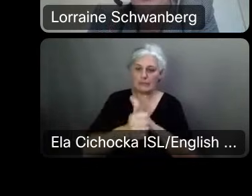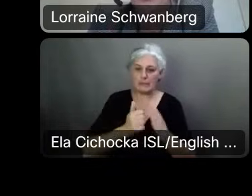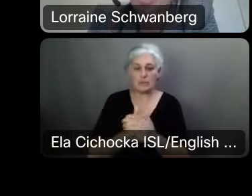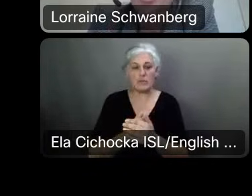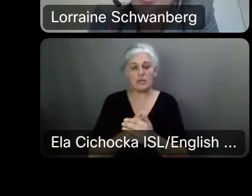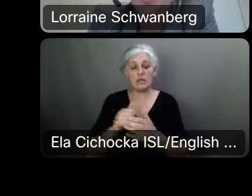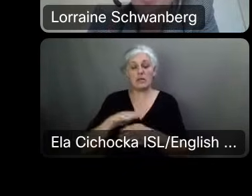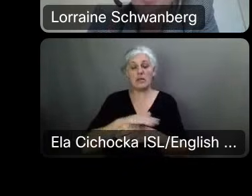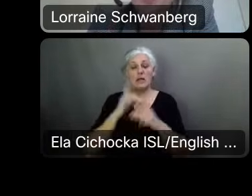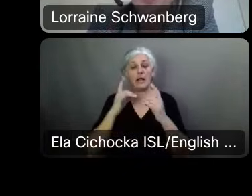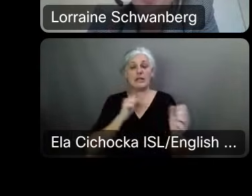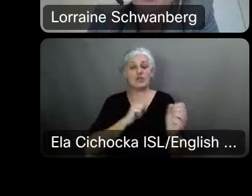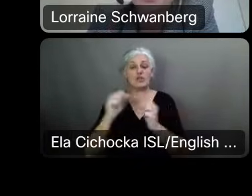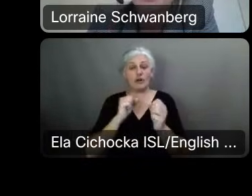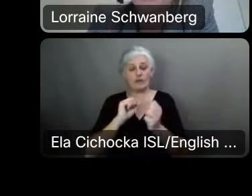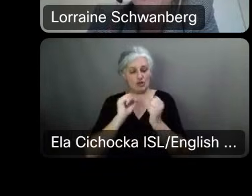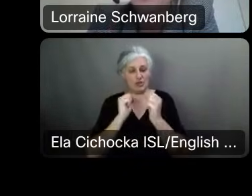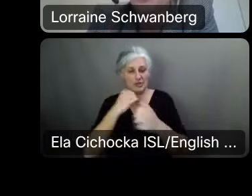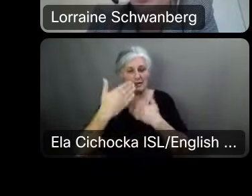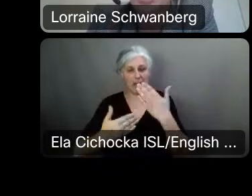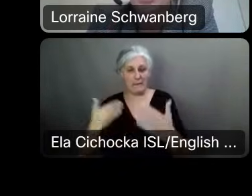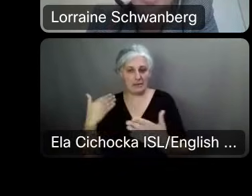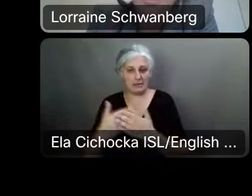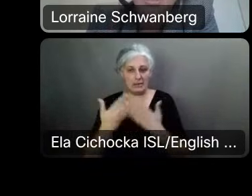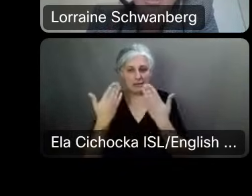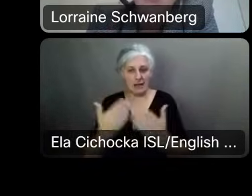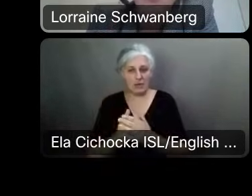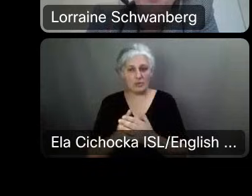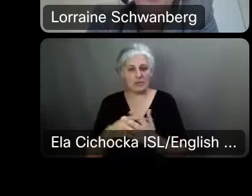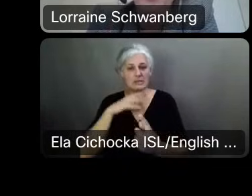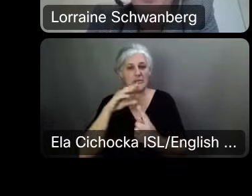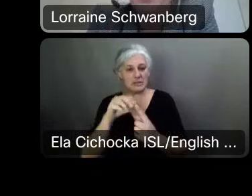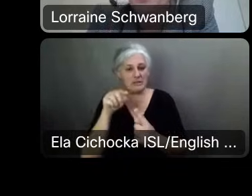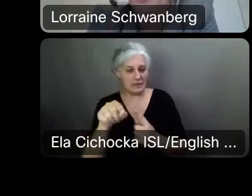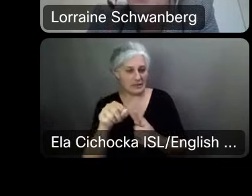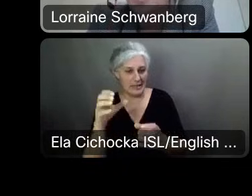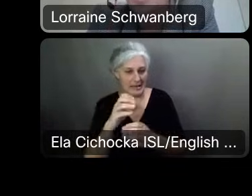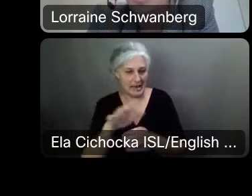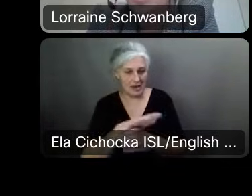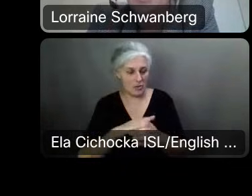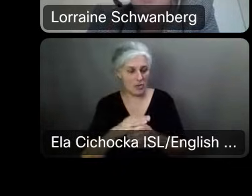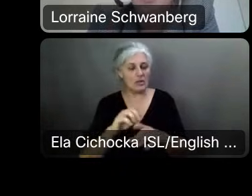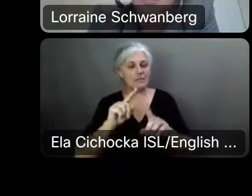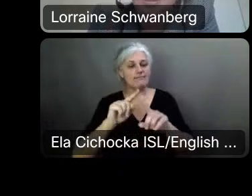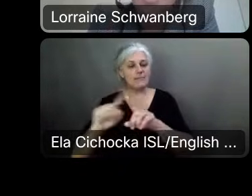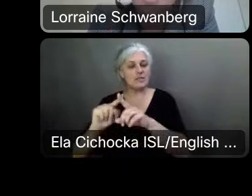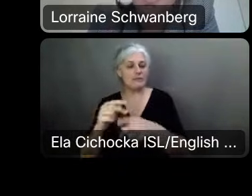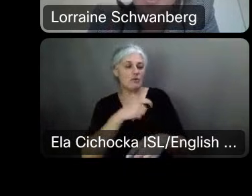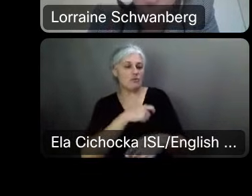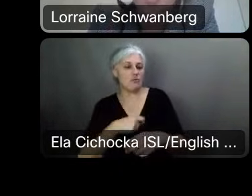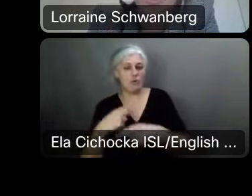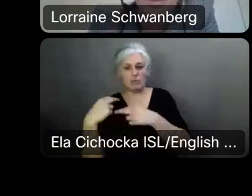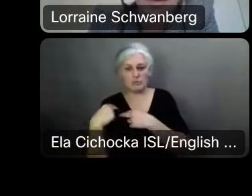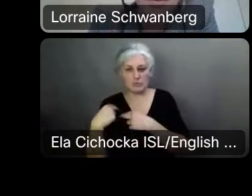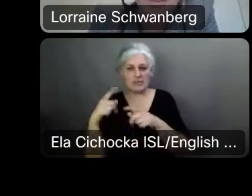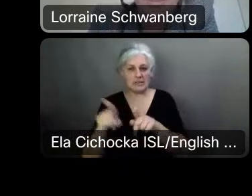of change going on at the moment, in particular around sláinte care. So we've looked at the roles and responsibilities with that lens as well